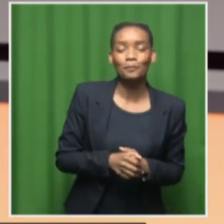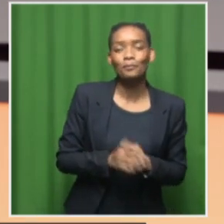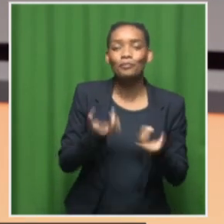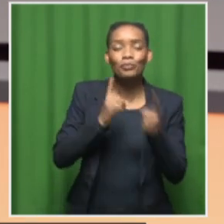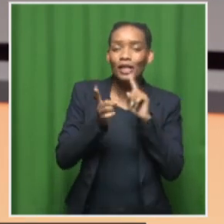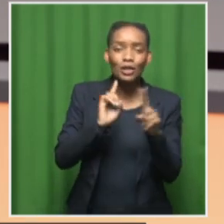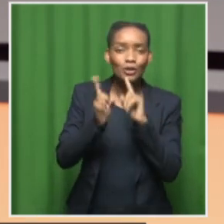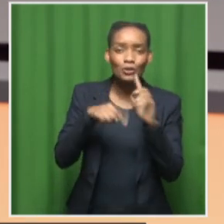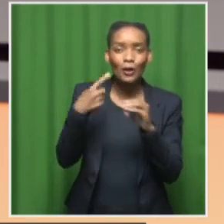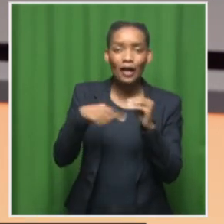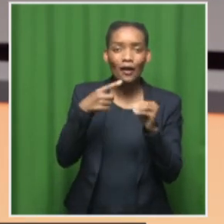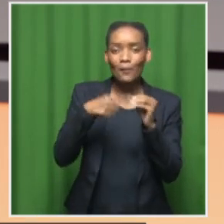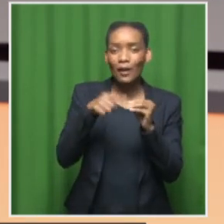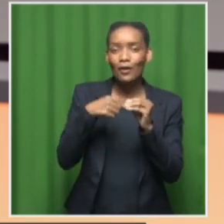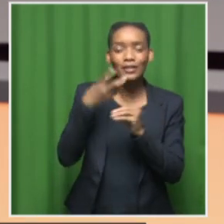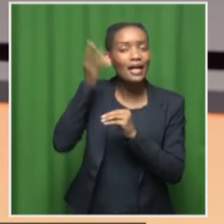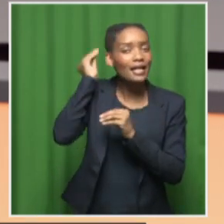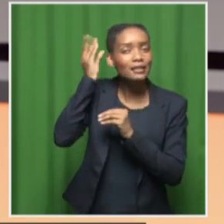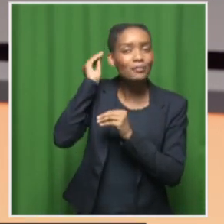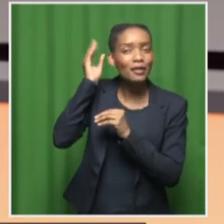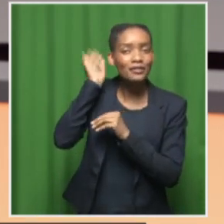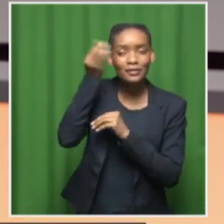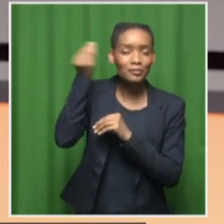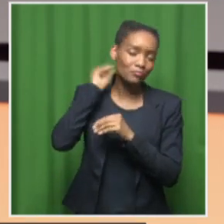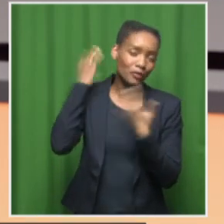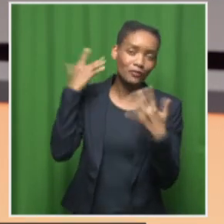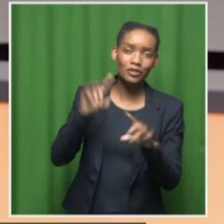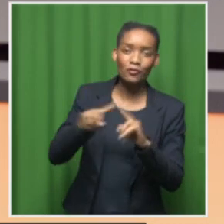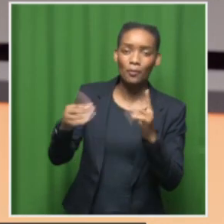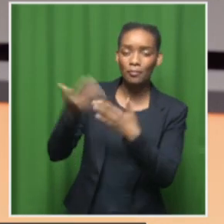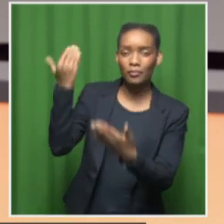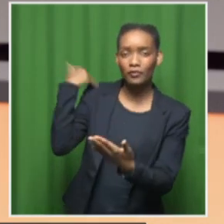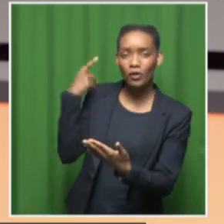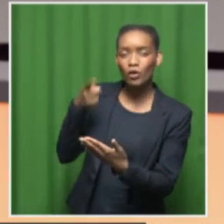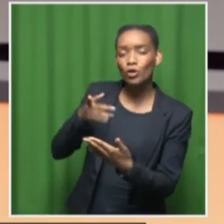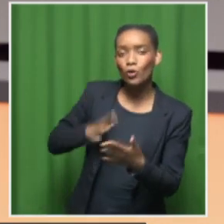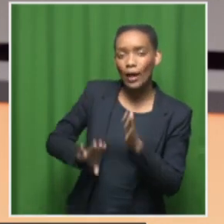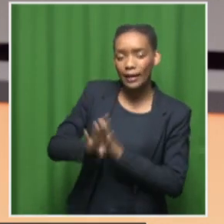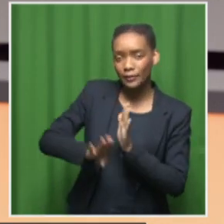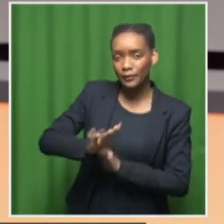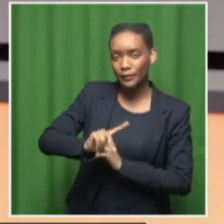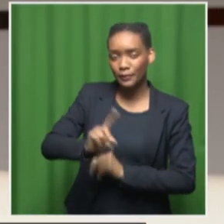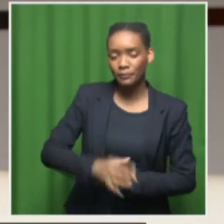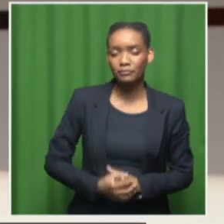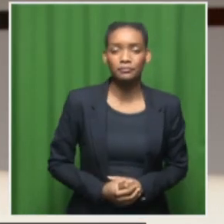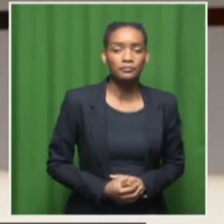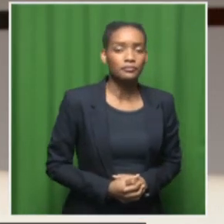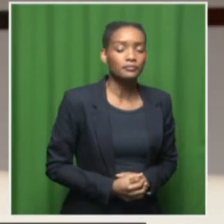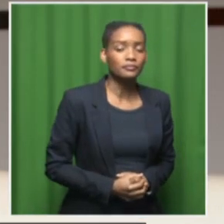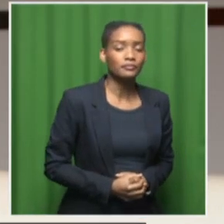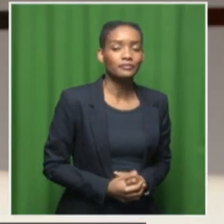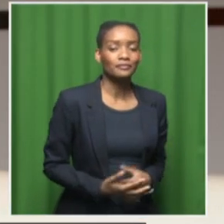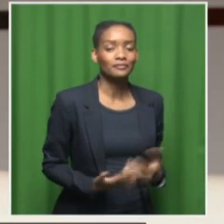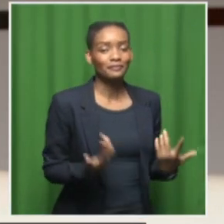the memorable experiences from the previous editions that you want to improve on.